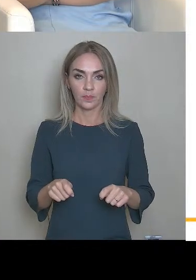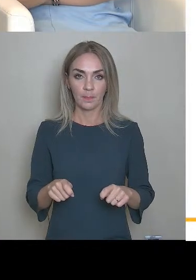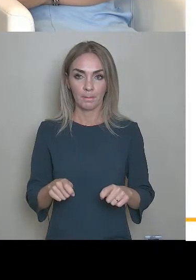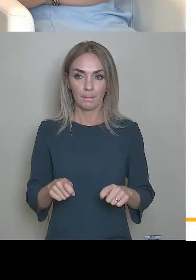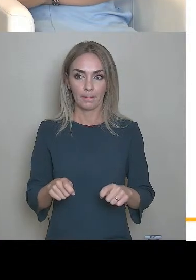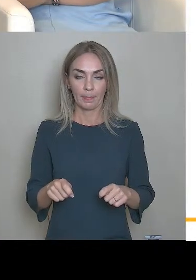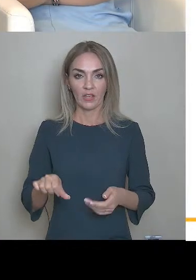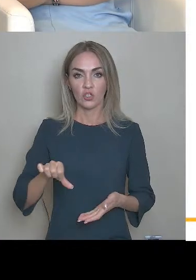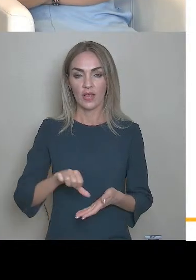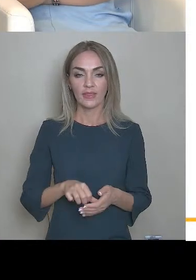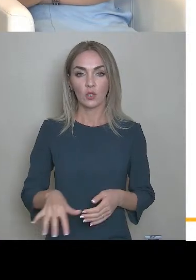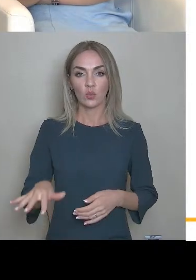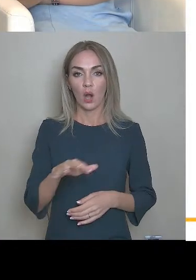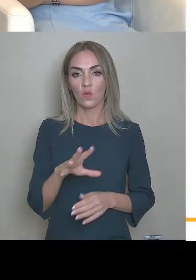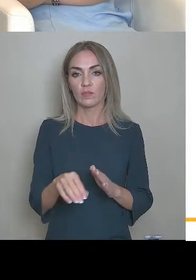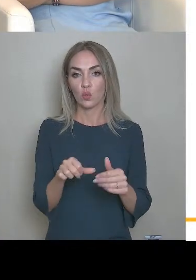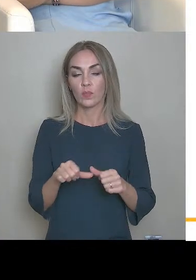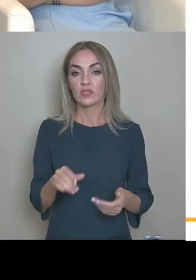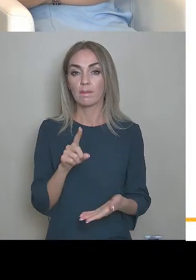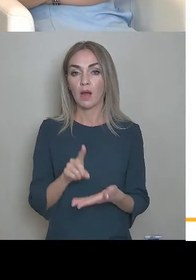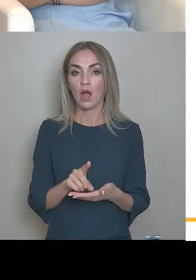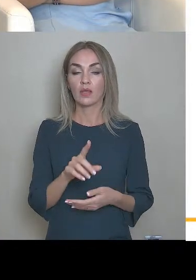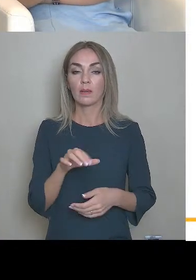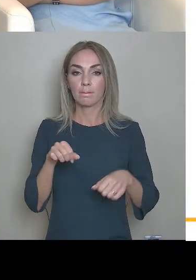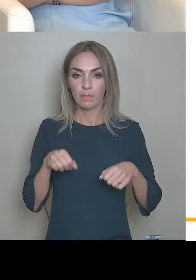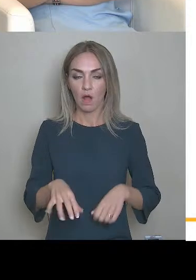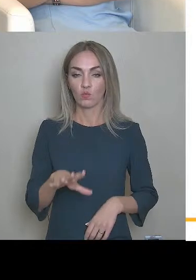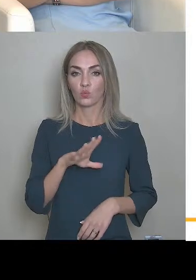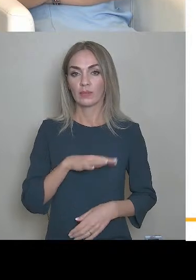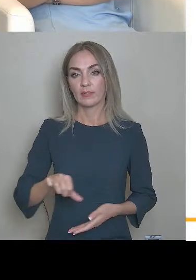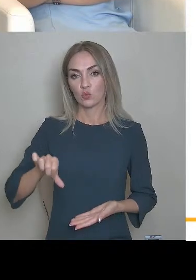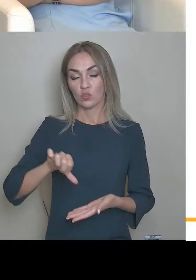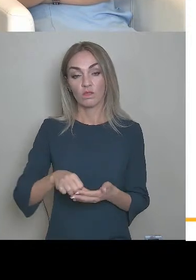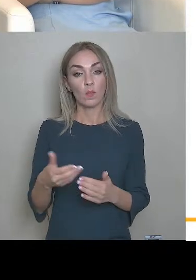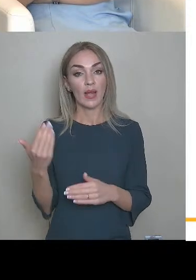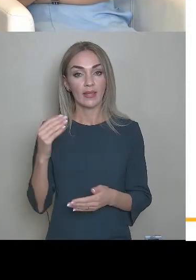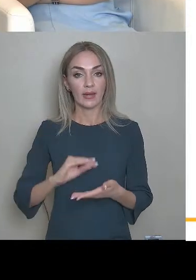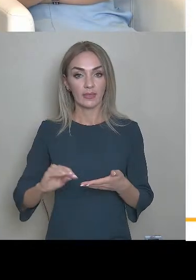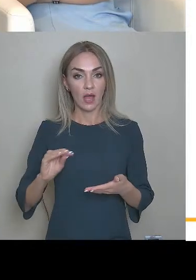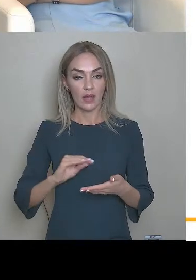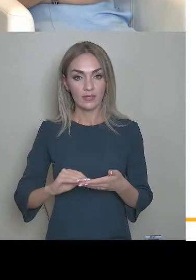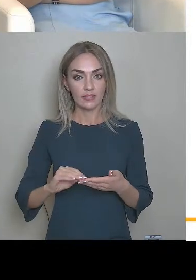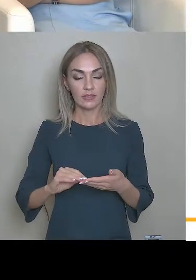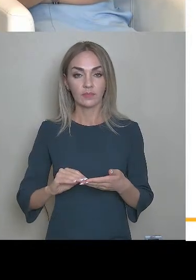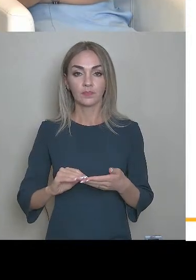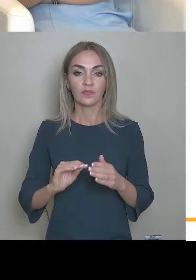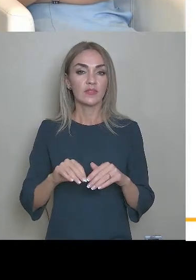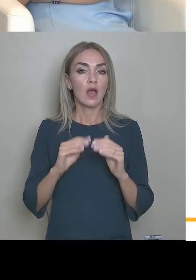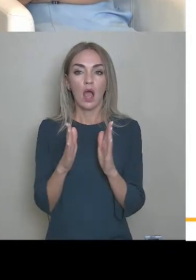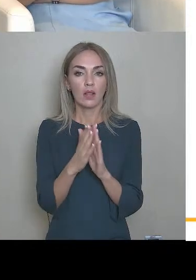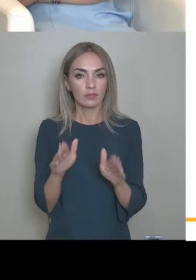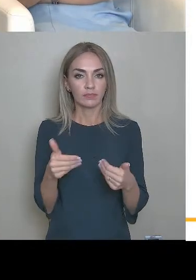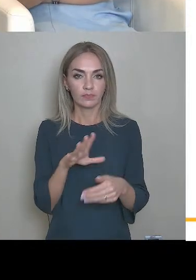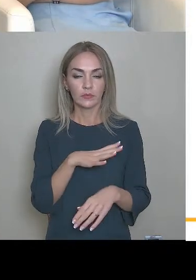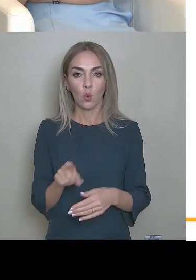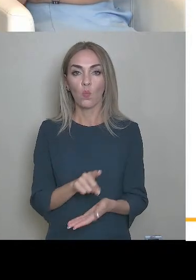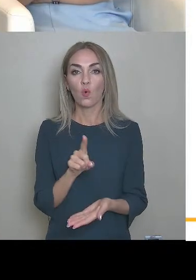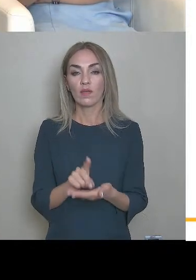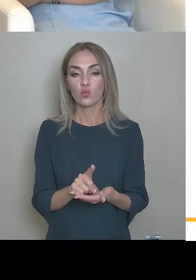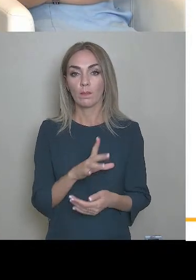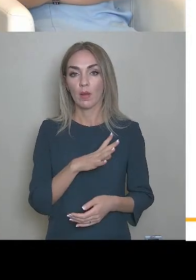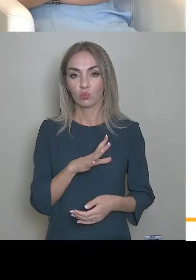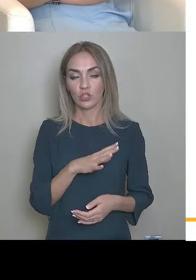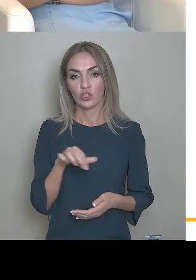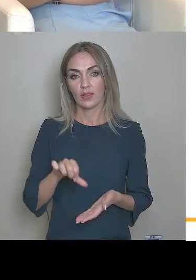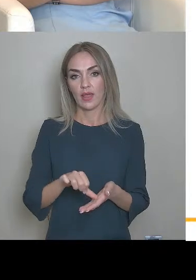respective gathering, and the member of the TC is entitled to be present there. In the previous code, it was